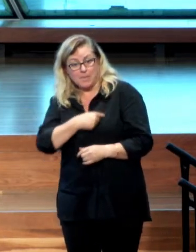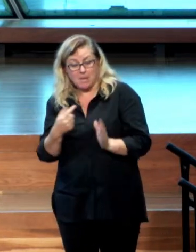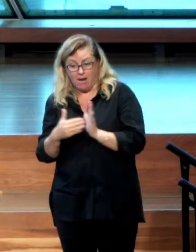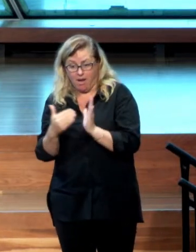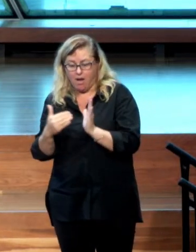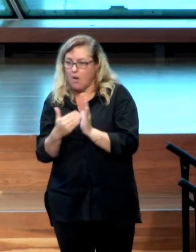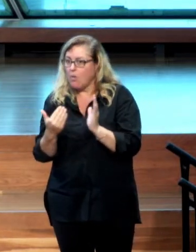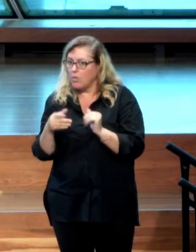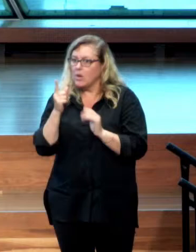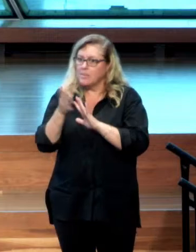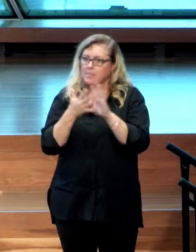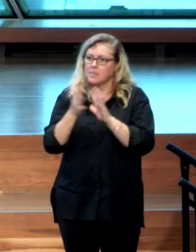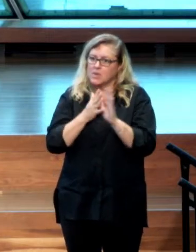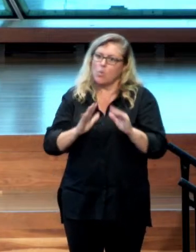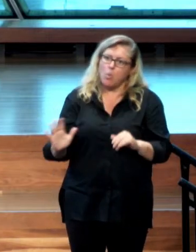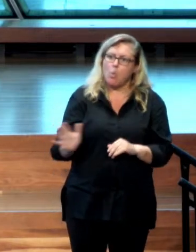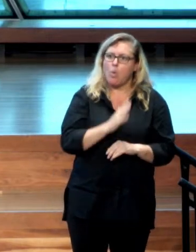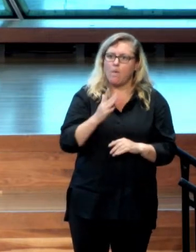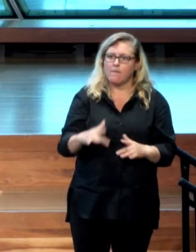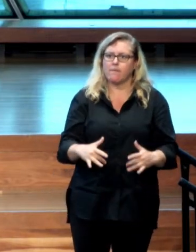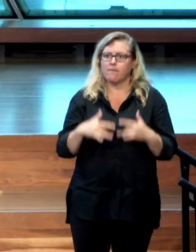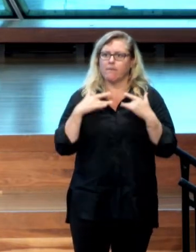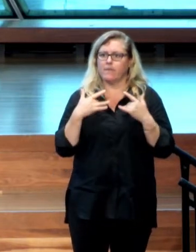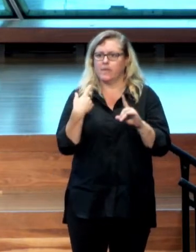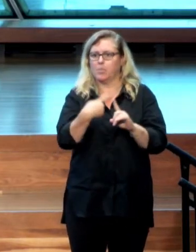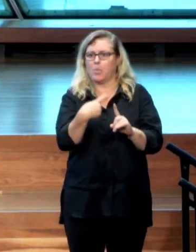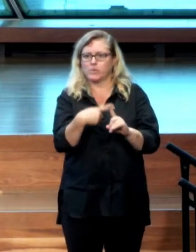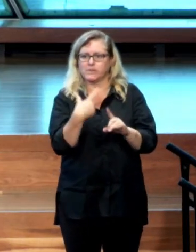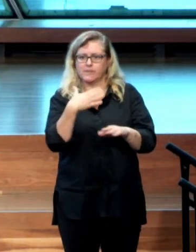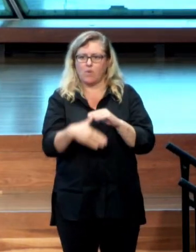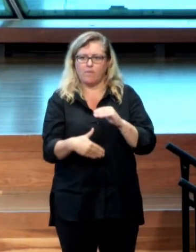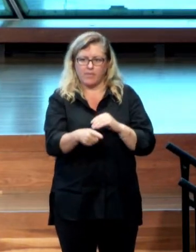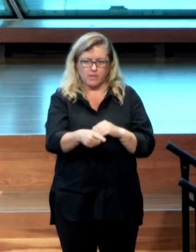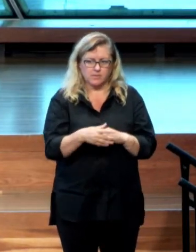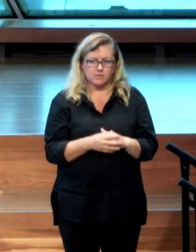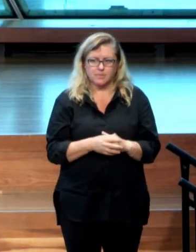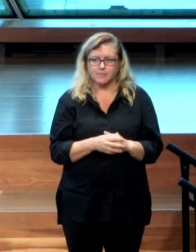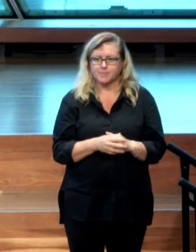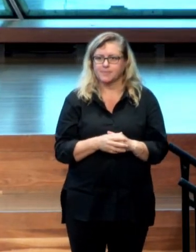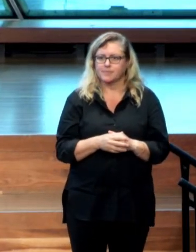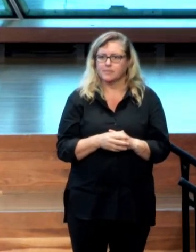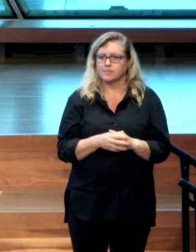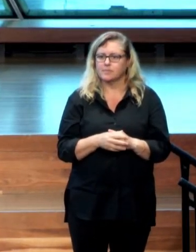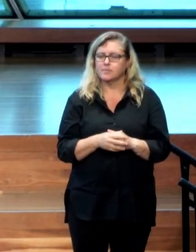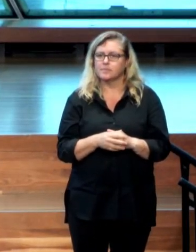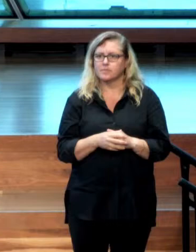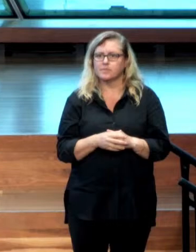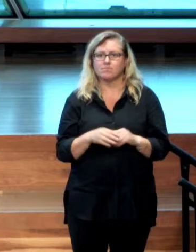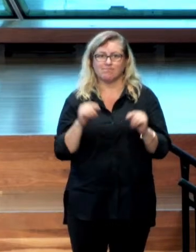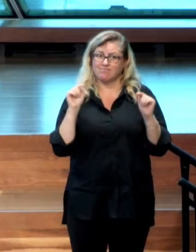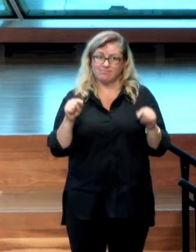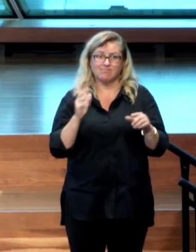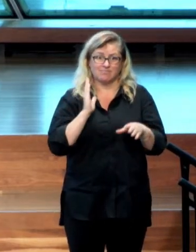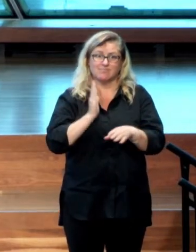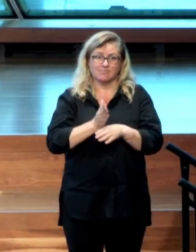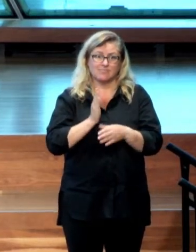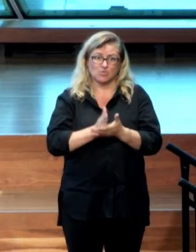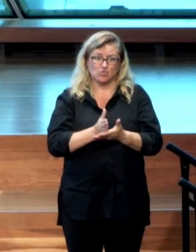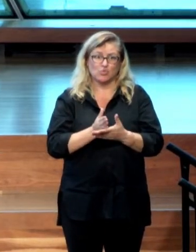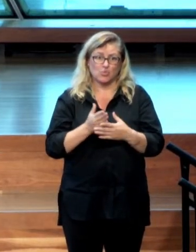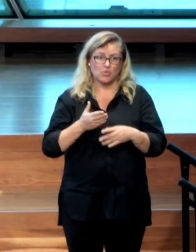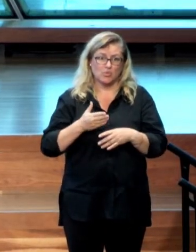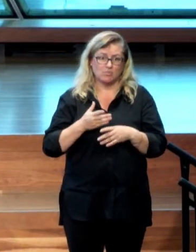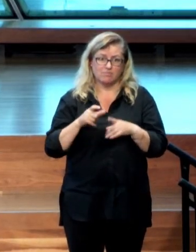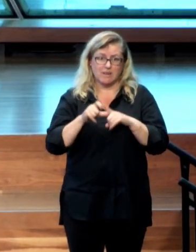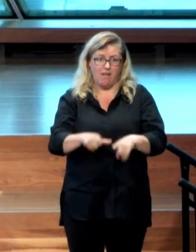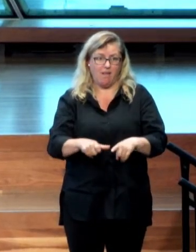And I think that we should all feel very, very, very positive about that. Because it has been hard, and it's been particularly hard